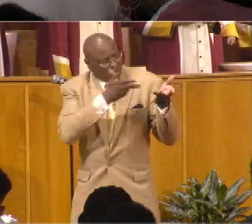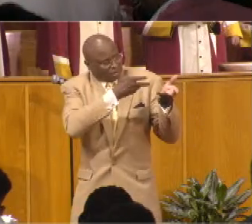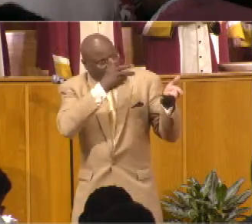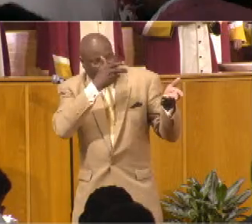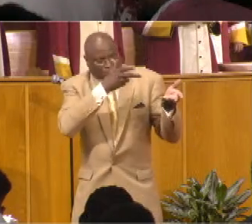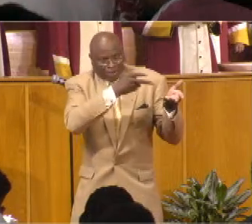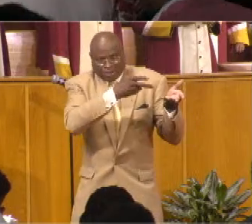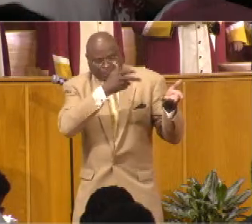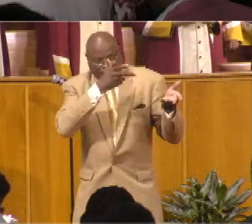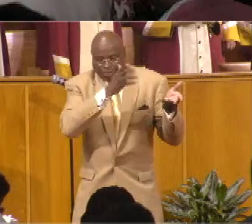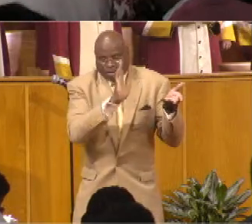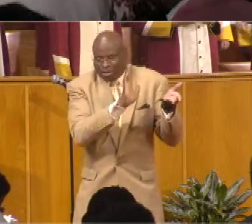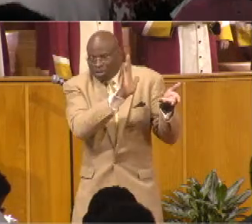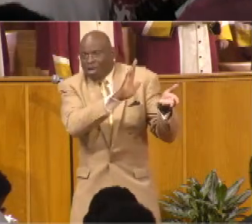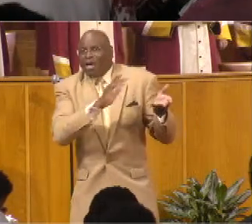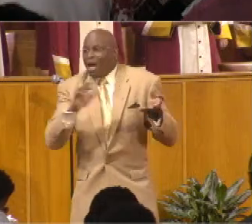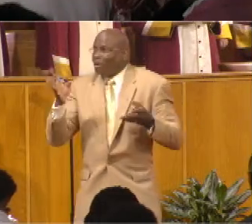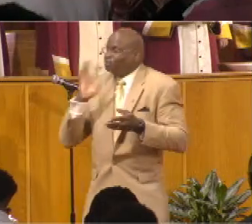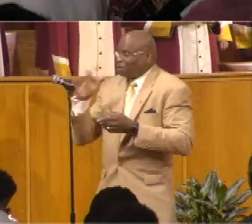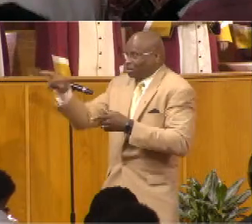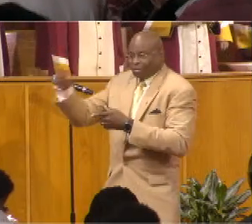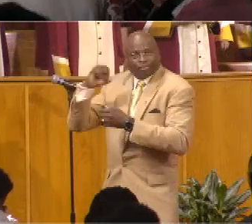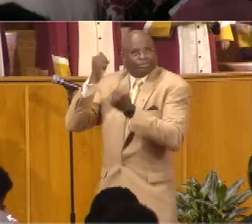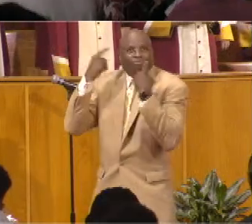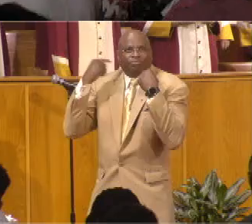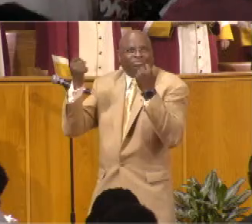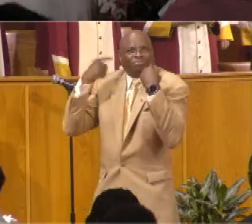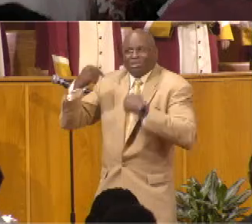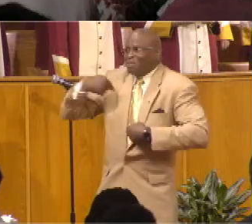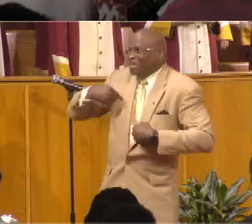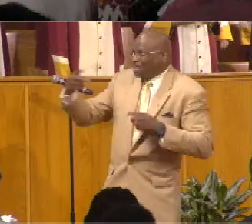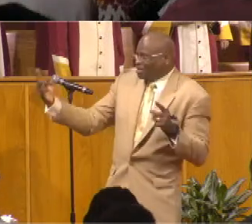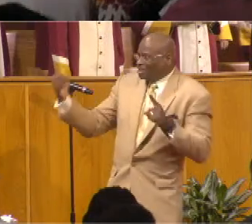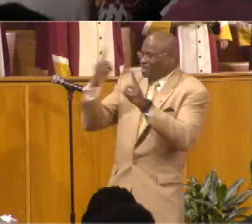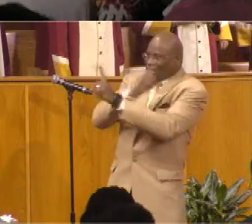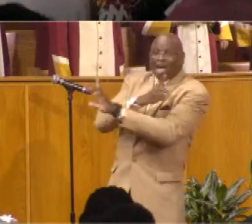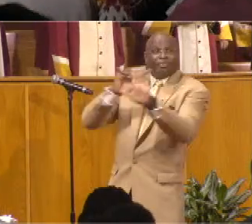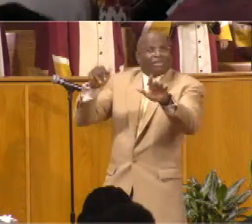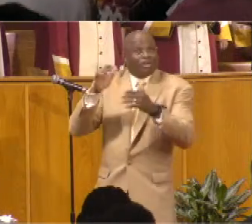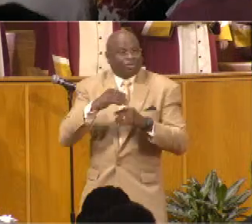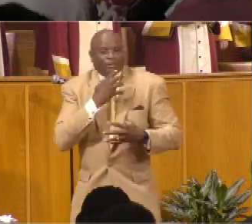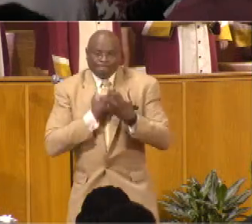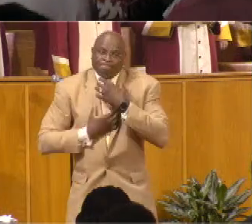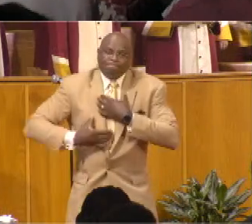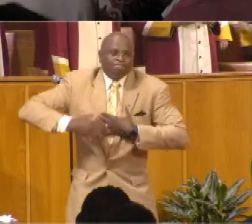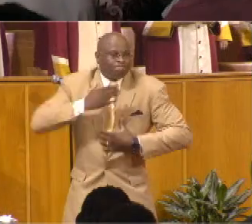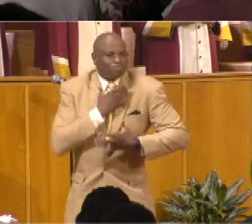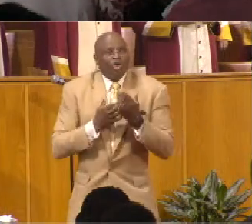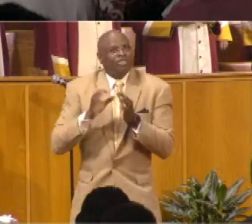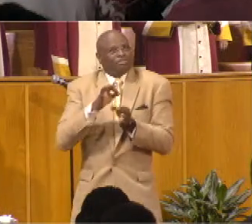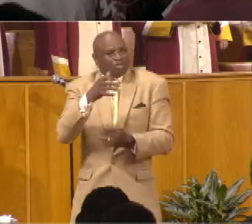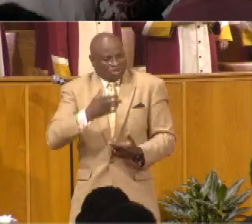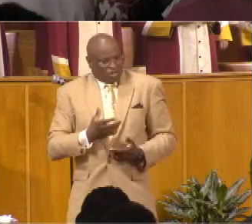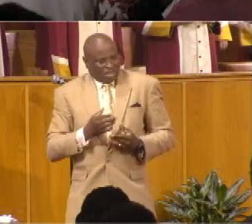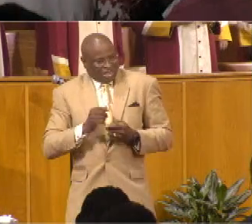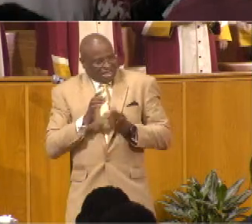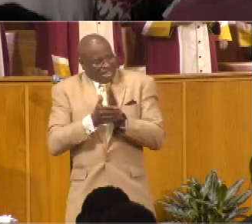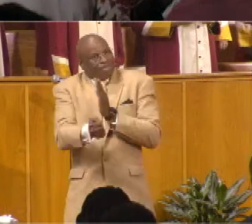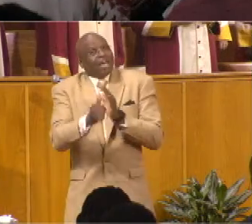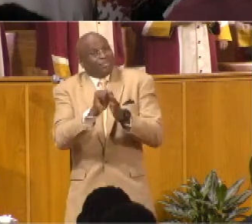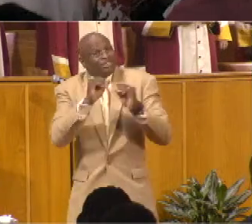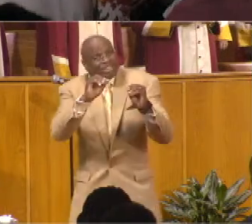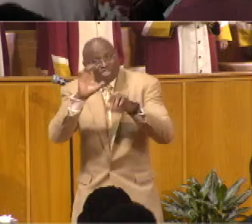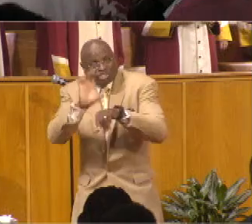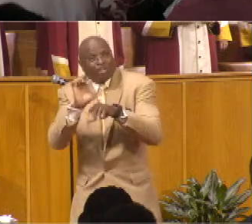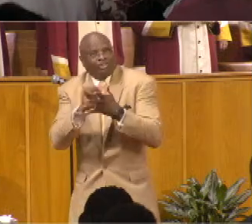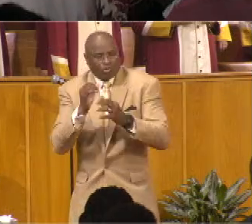who speaks will be a foreigner to me. Even so, since you are zealous for spiritual gifts, let it be for the edification of the church that you